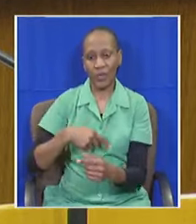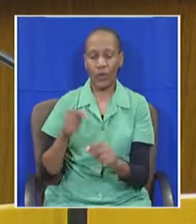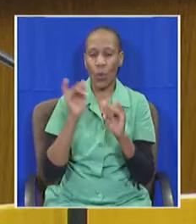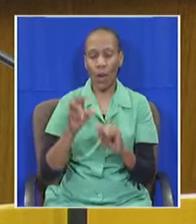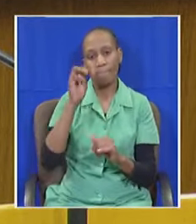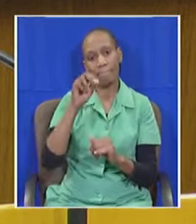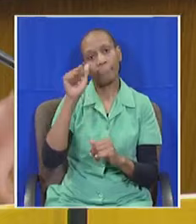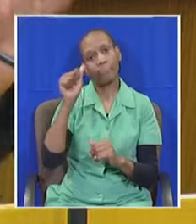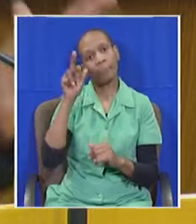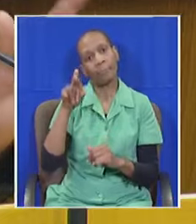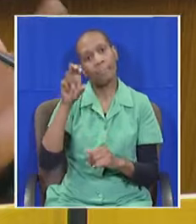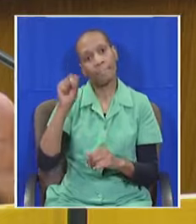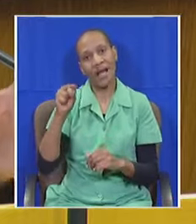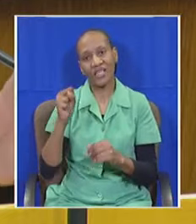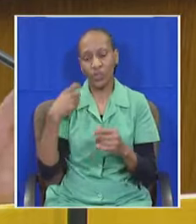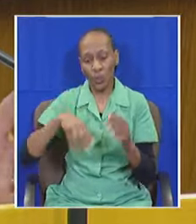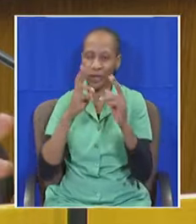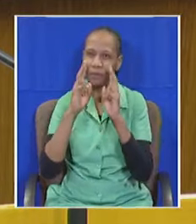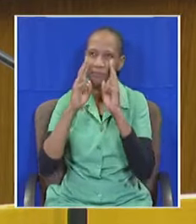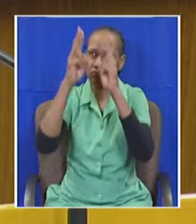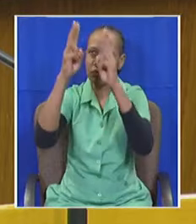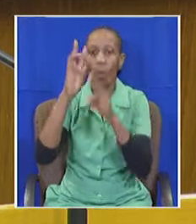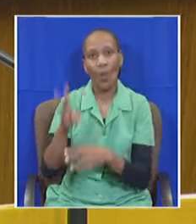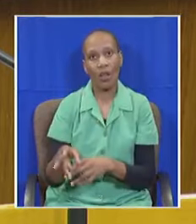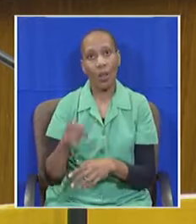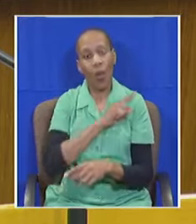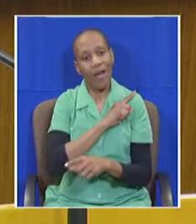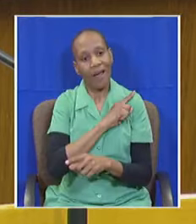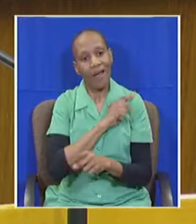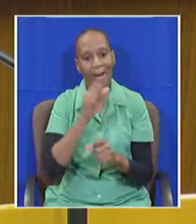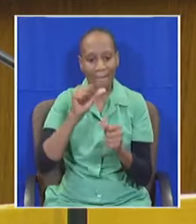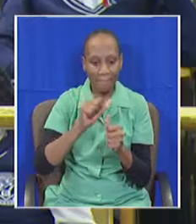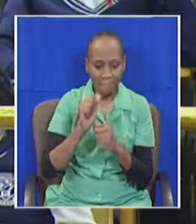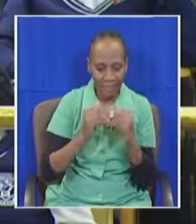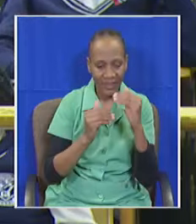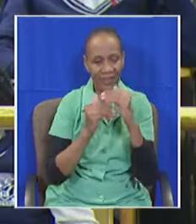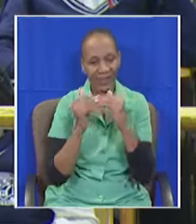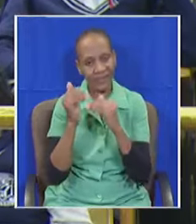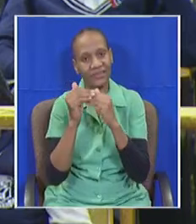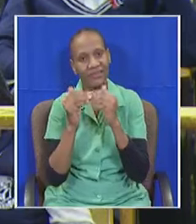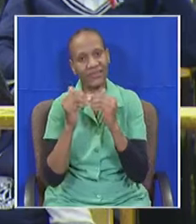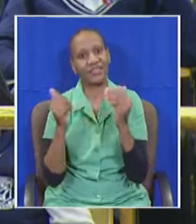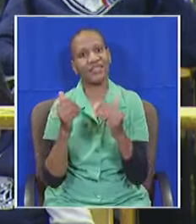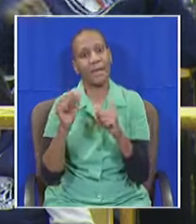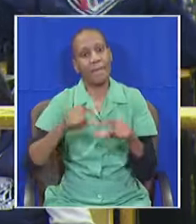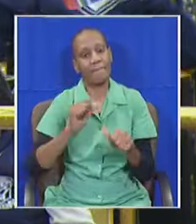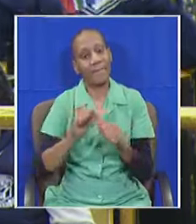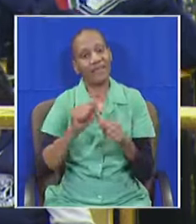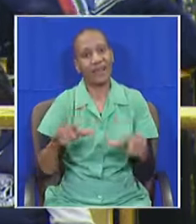Mars to inhabit and help build a better life on planet Earth, South Africa. Thank you. Thank you.